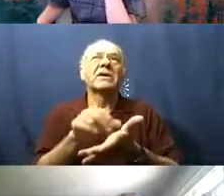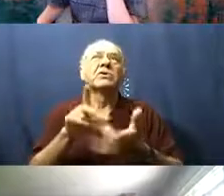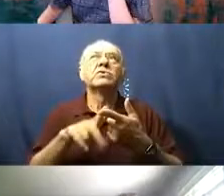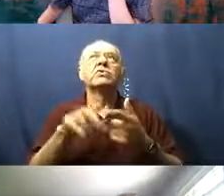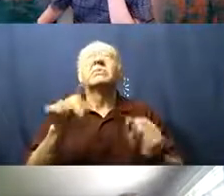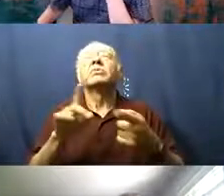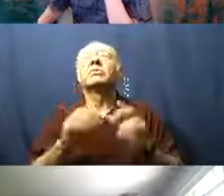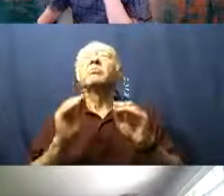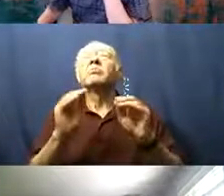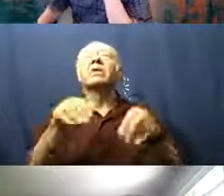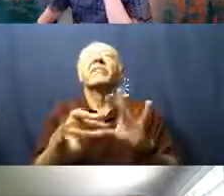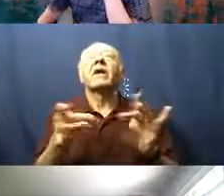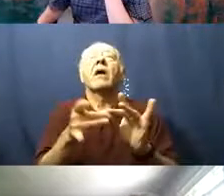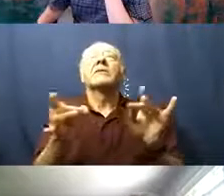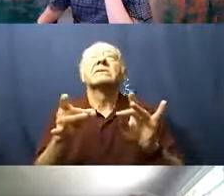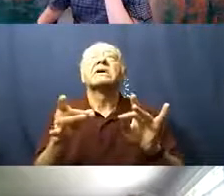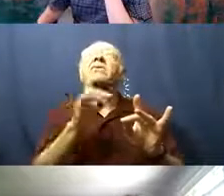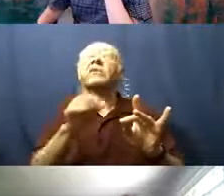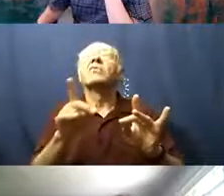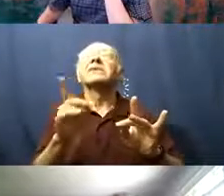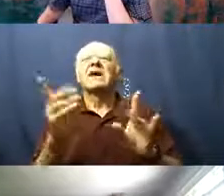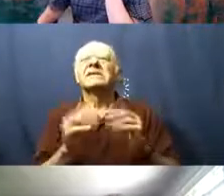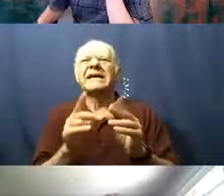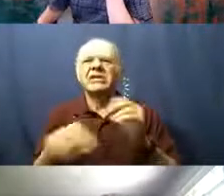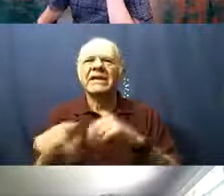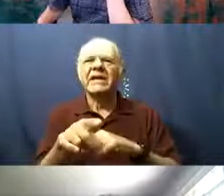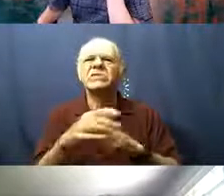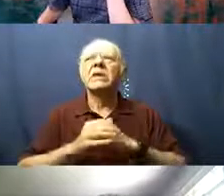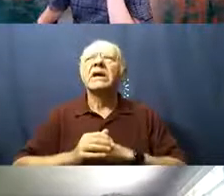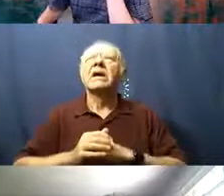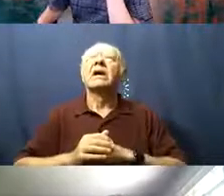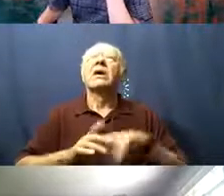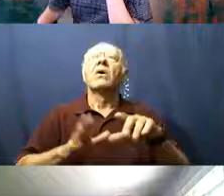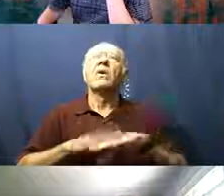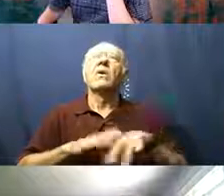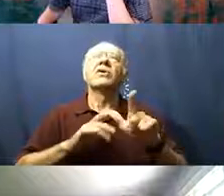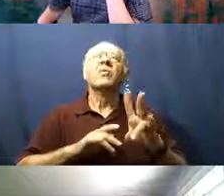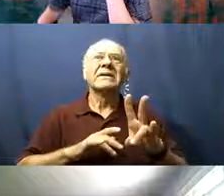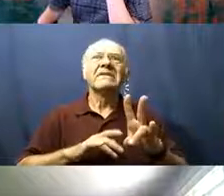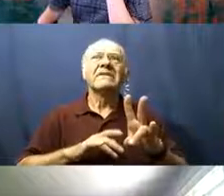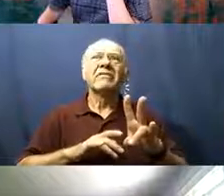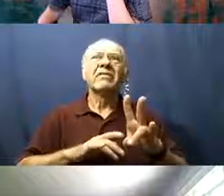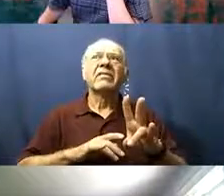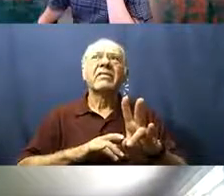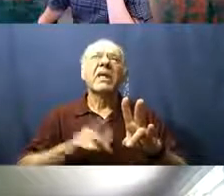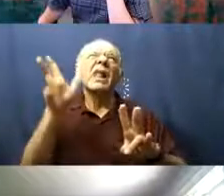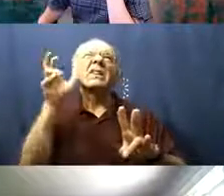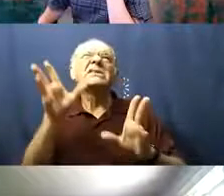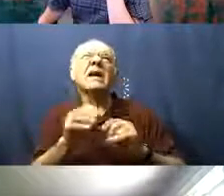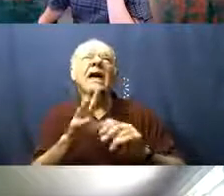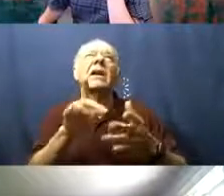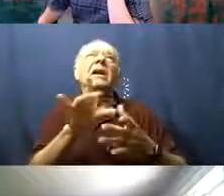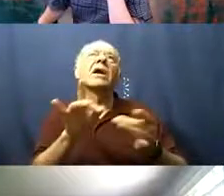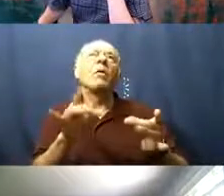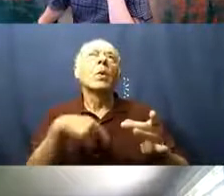able to put in the comments, and there is a session next week, right? The 27th, I believe, a listening session and comments. I know